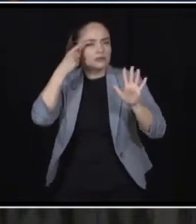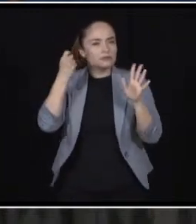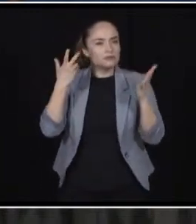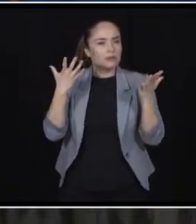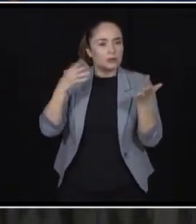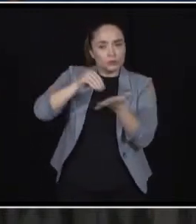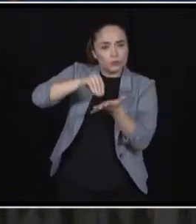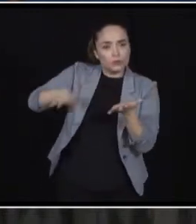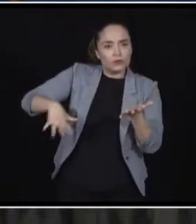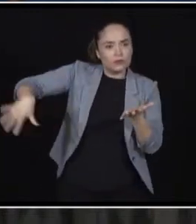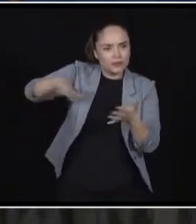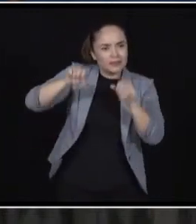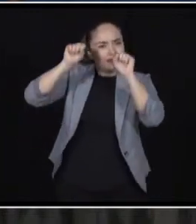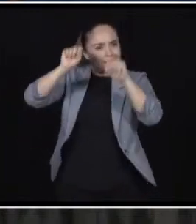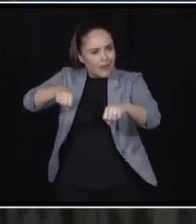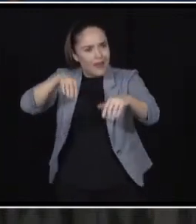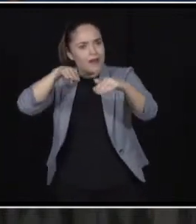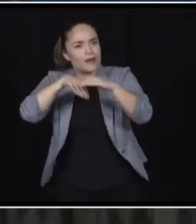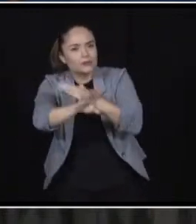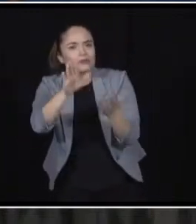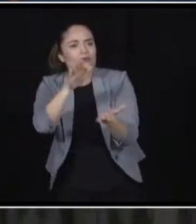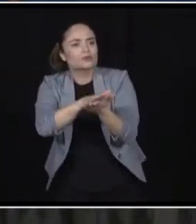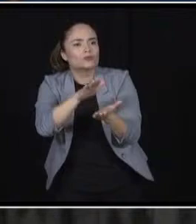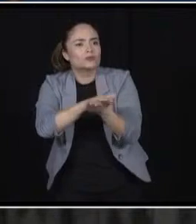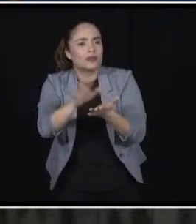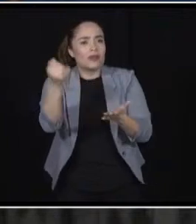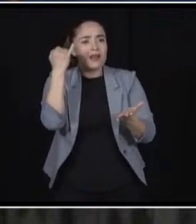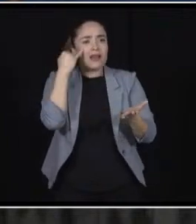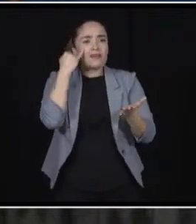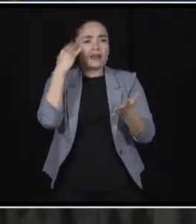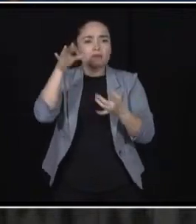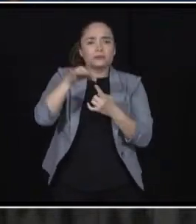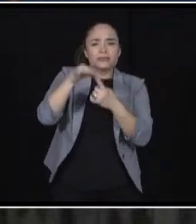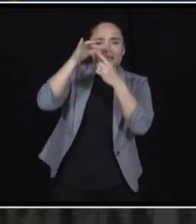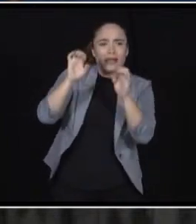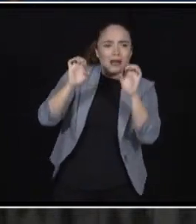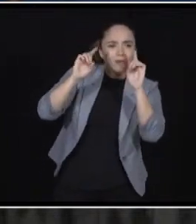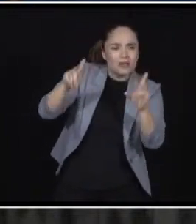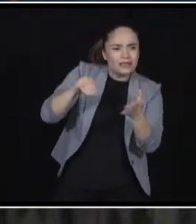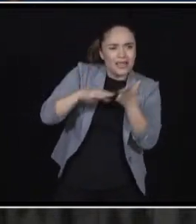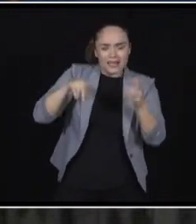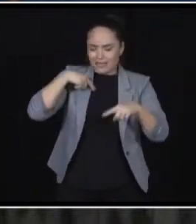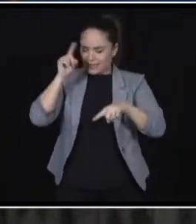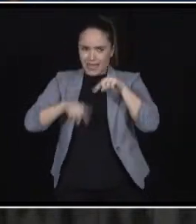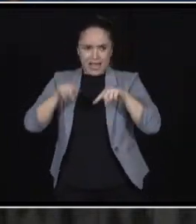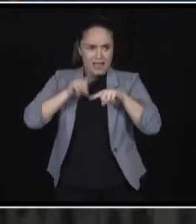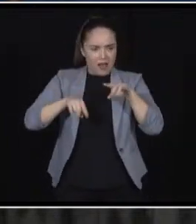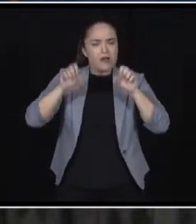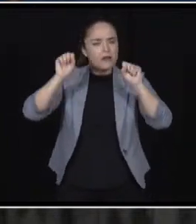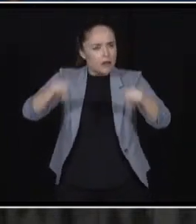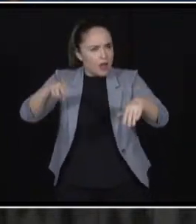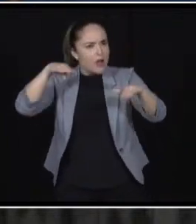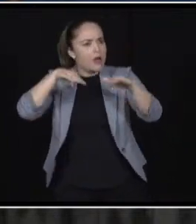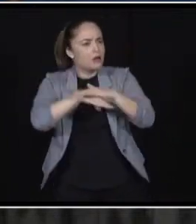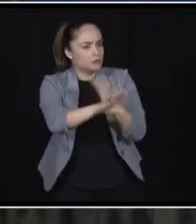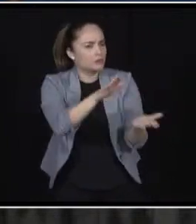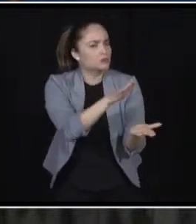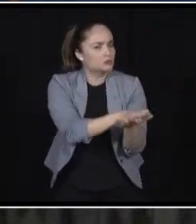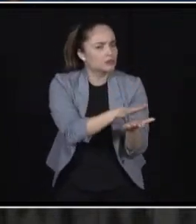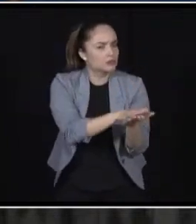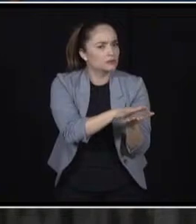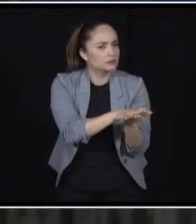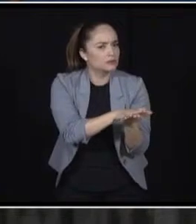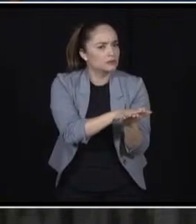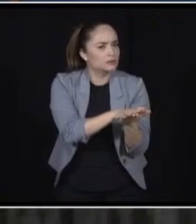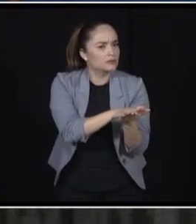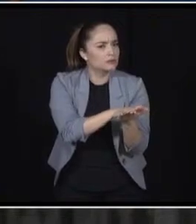needs who cannot learn remotely. And once elementary students have moved to remote learning, childcare for non-school-age